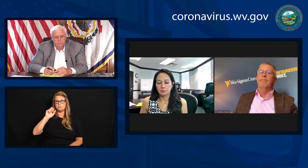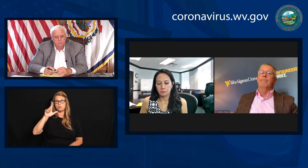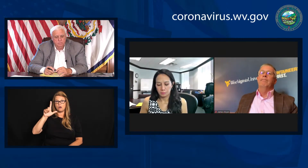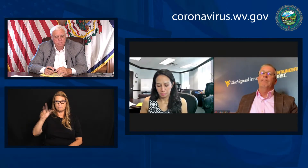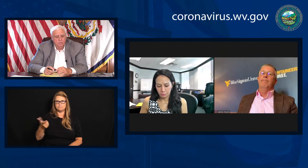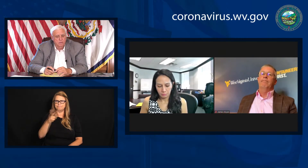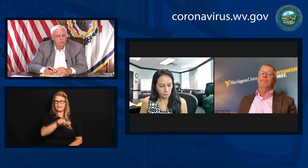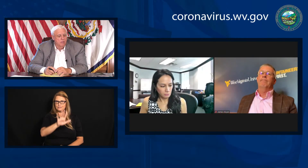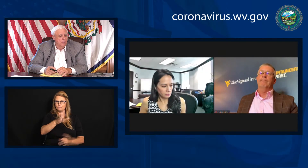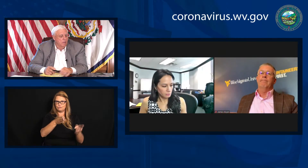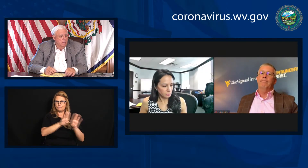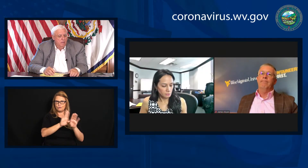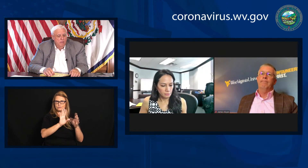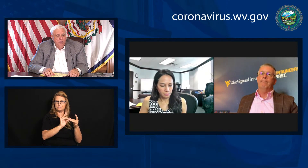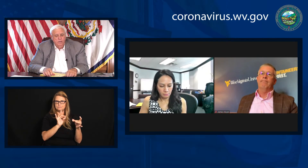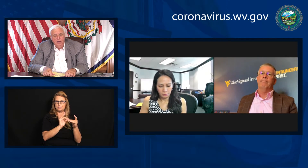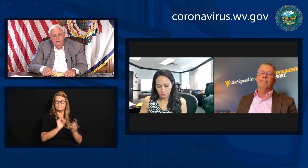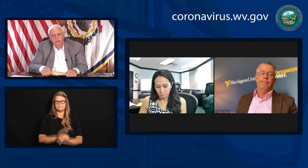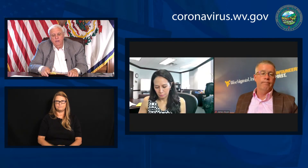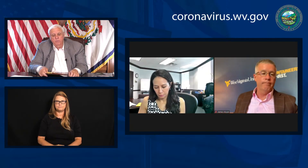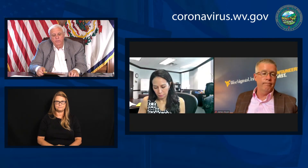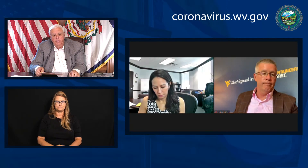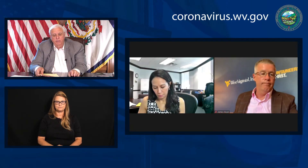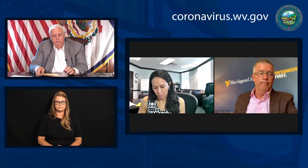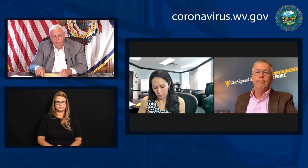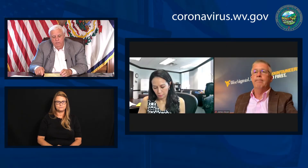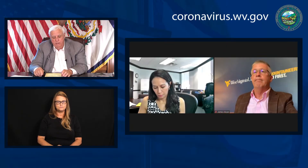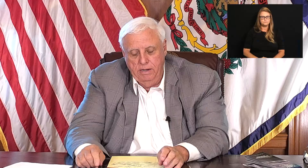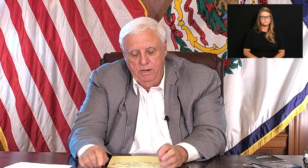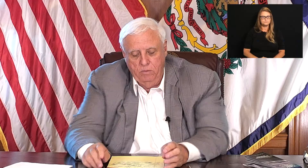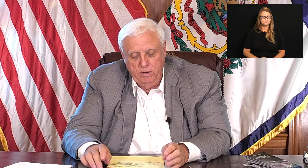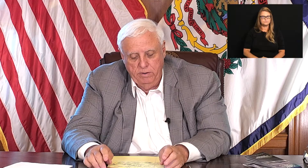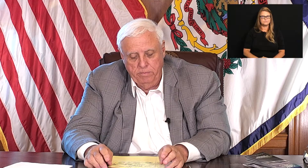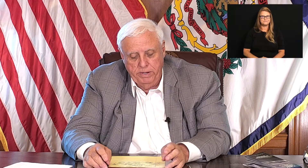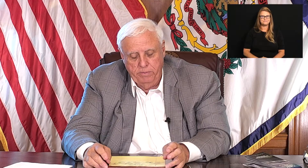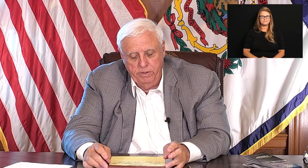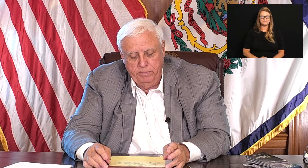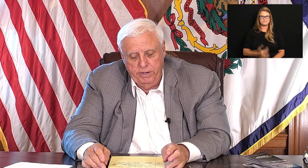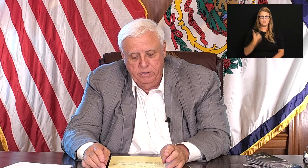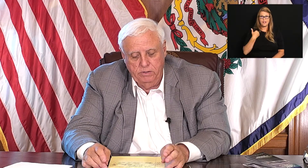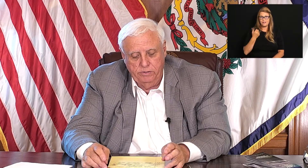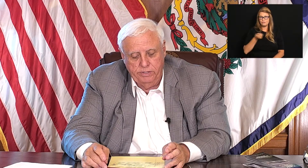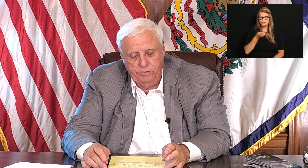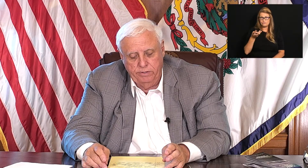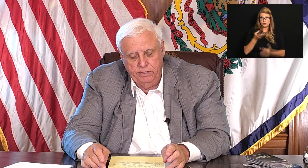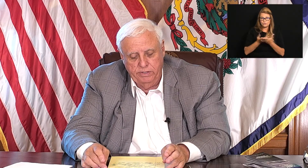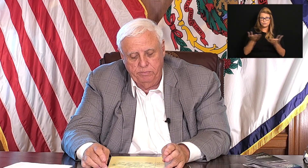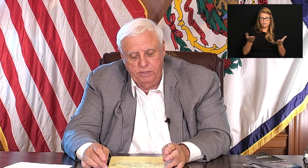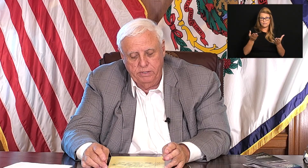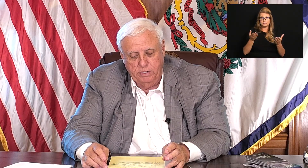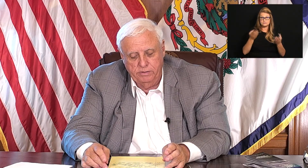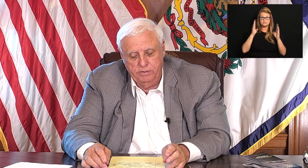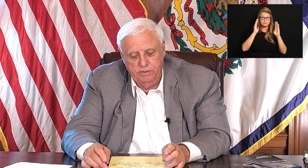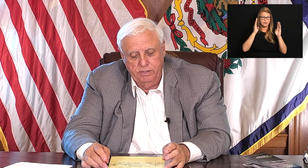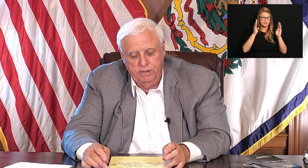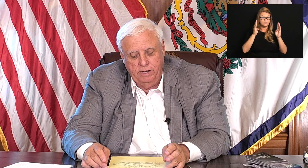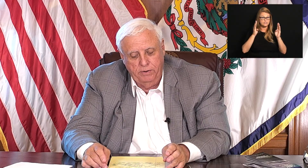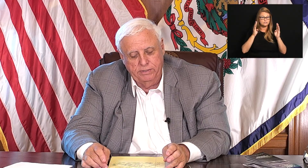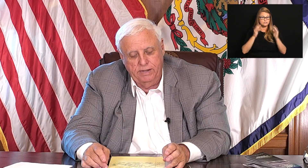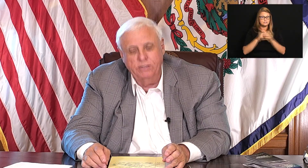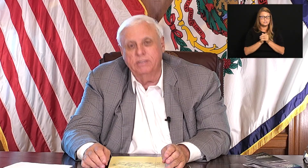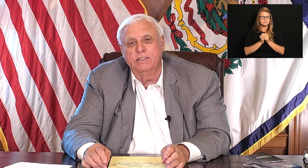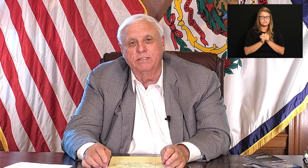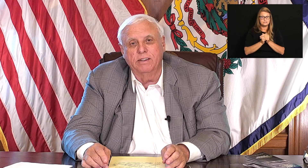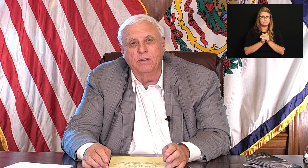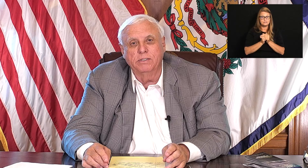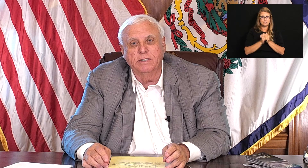turn it back to you. Okay, I got a couple things, and I want everybody to really pay close attention to this. But I